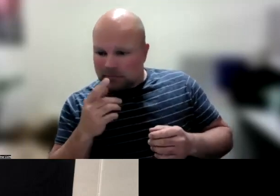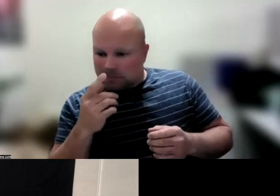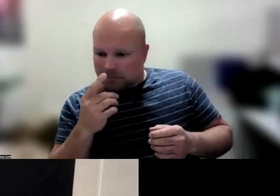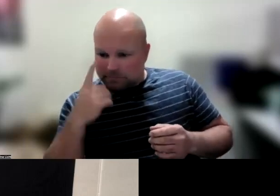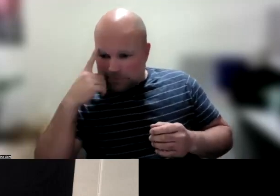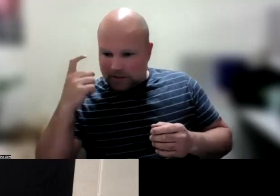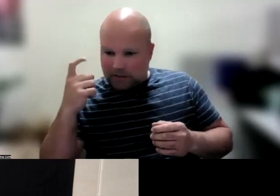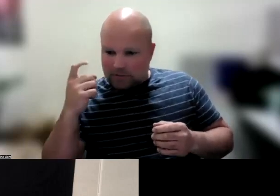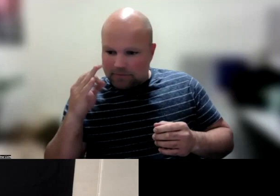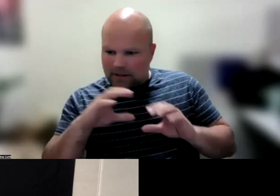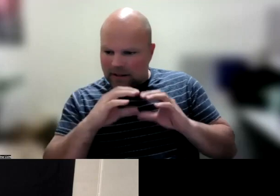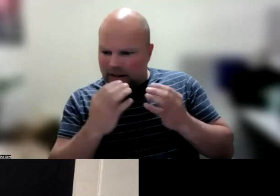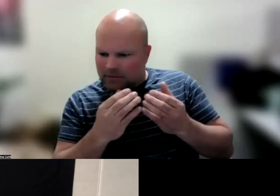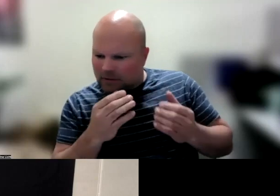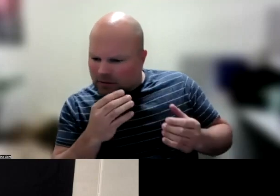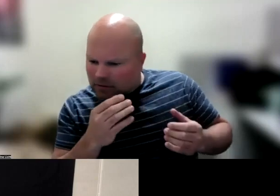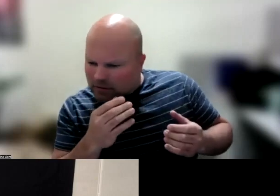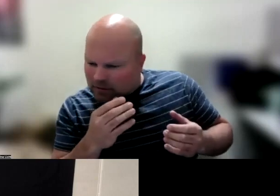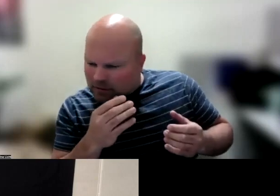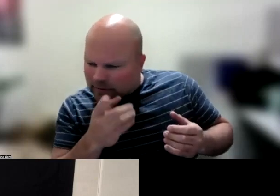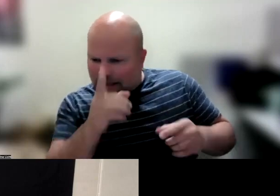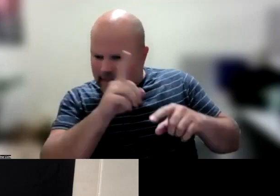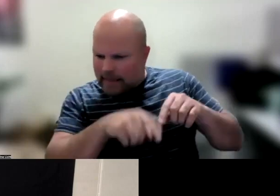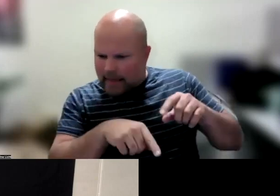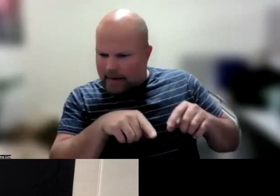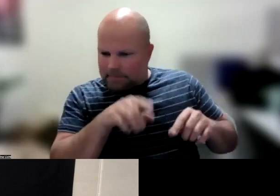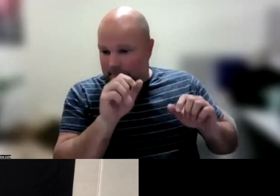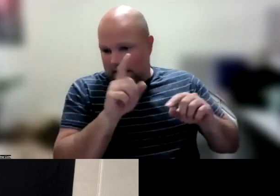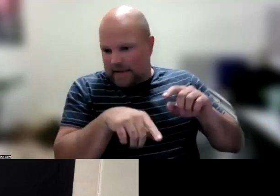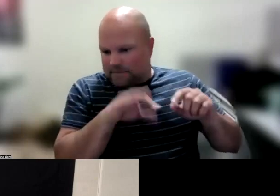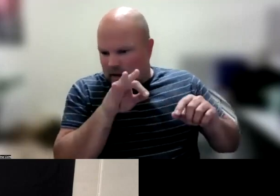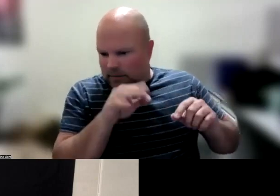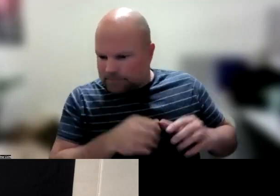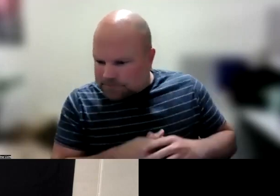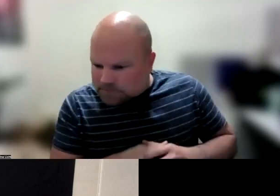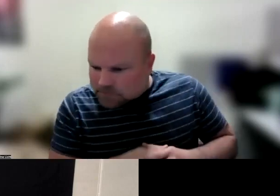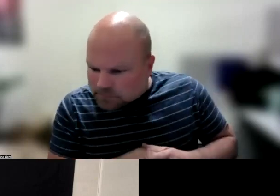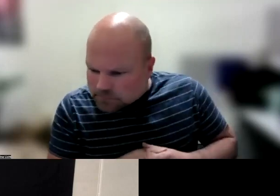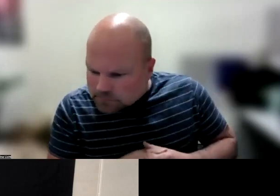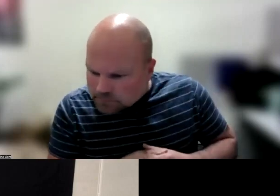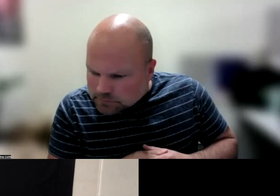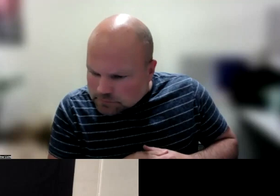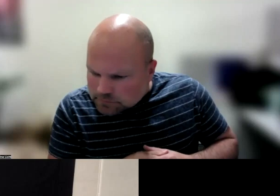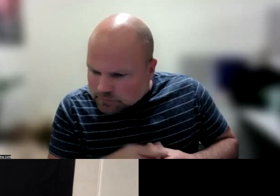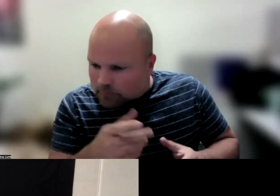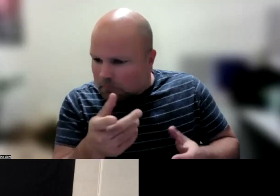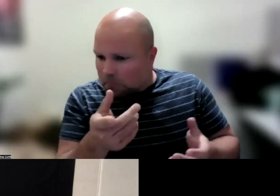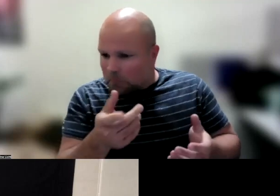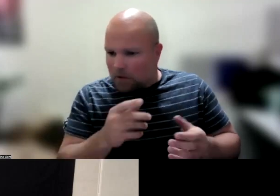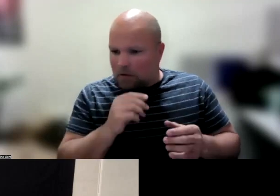say it's because the Spanish, and there's a huge number. Do you have any advice?